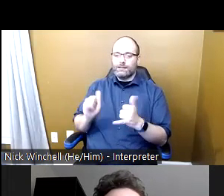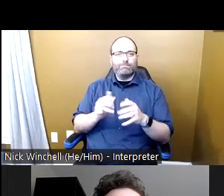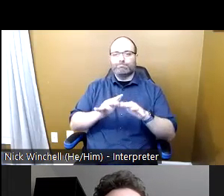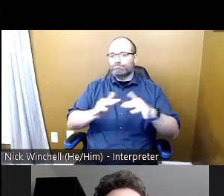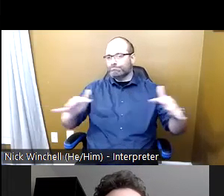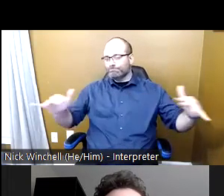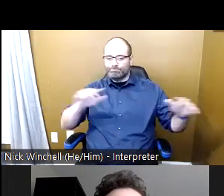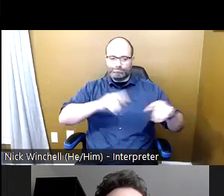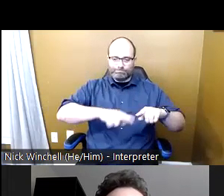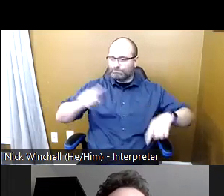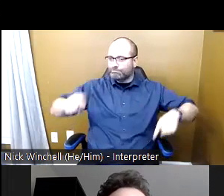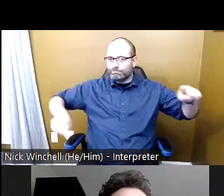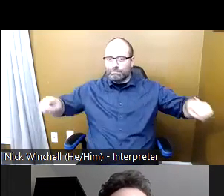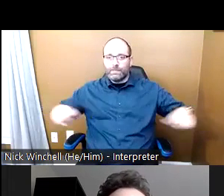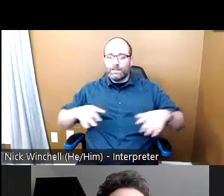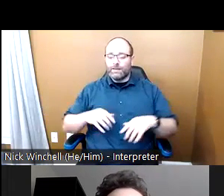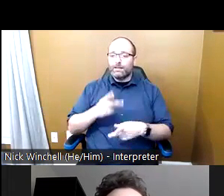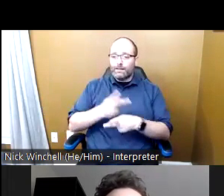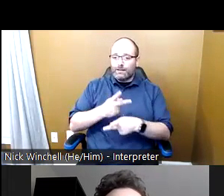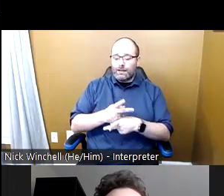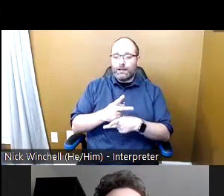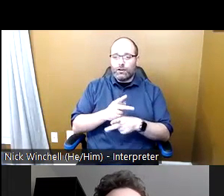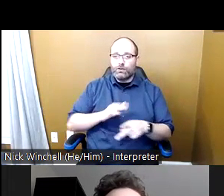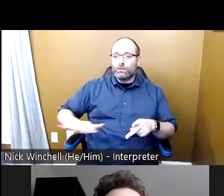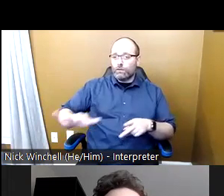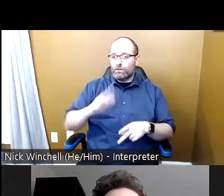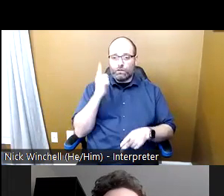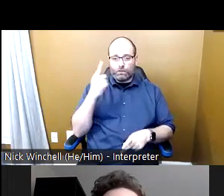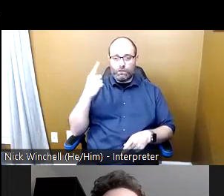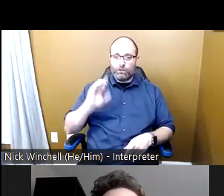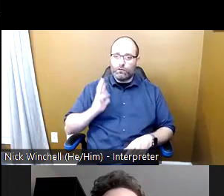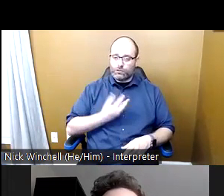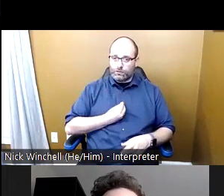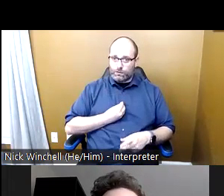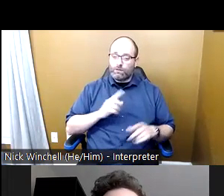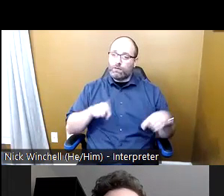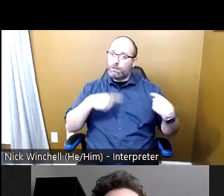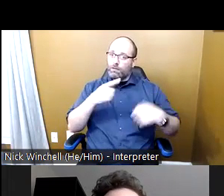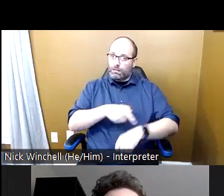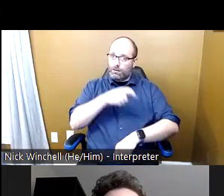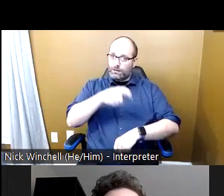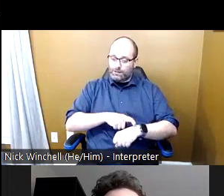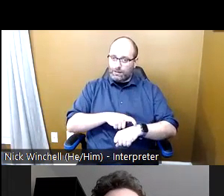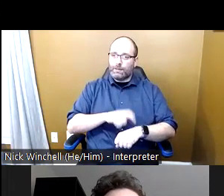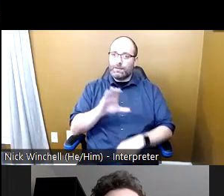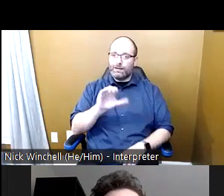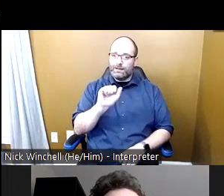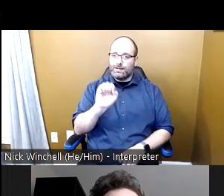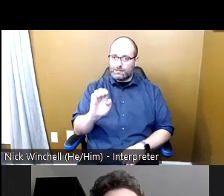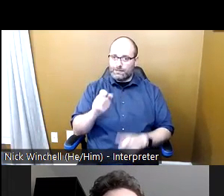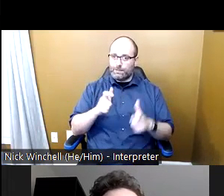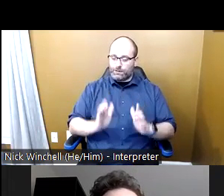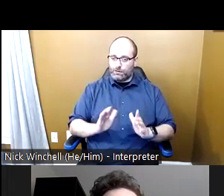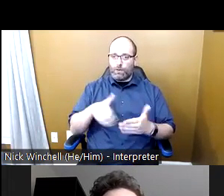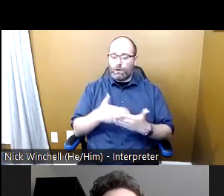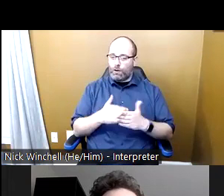care transgender people need. For a long time, when I did case management, I was responsible for making all